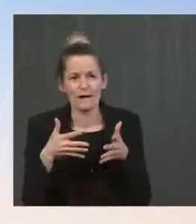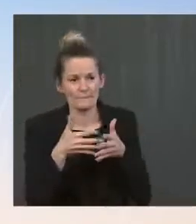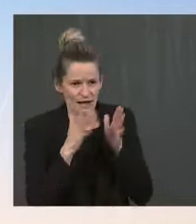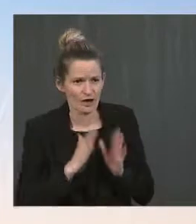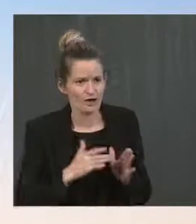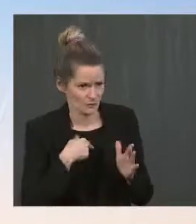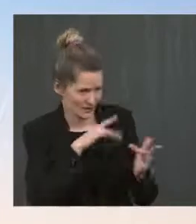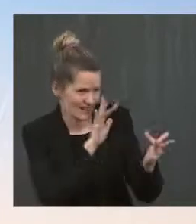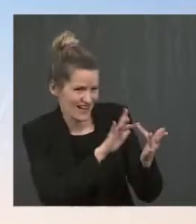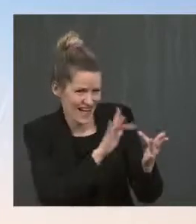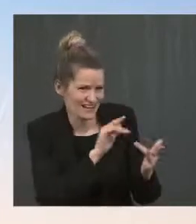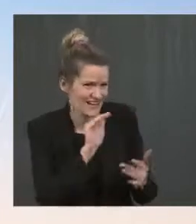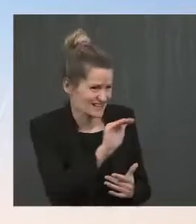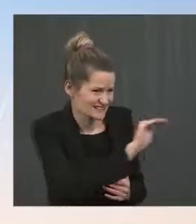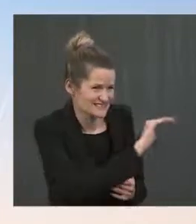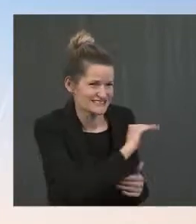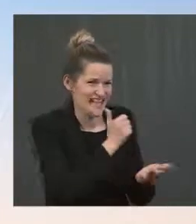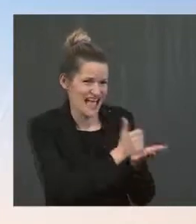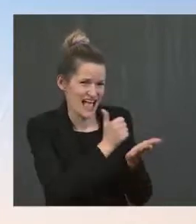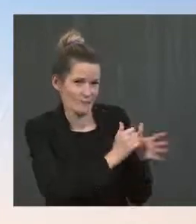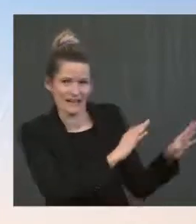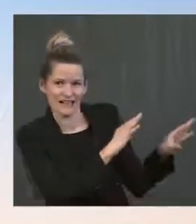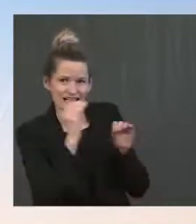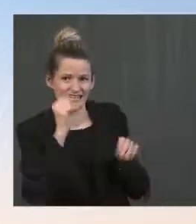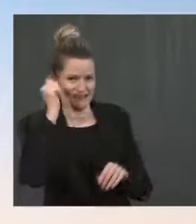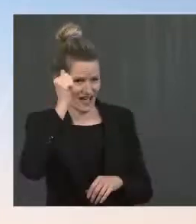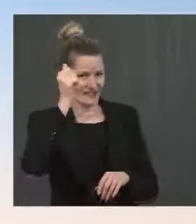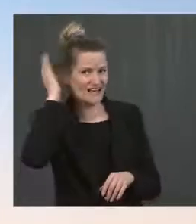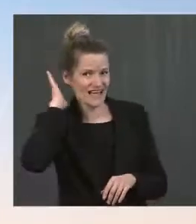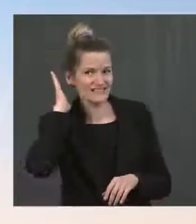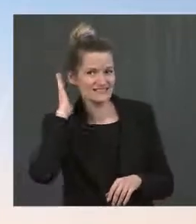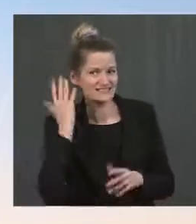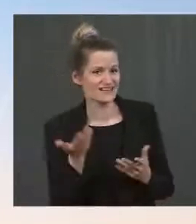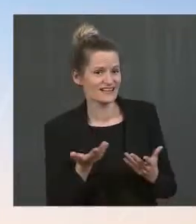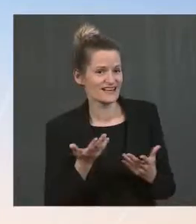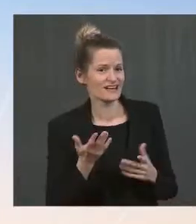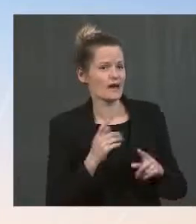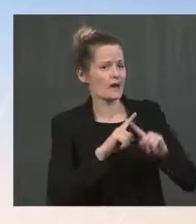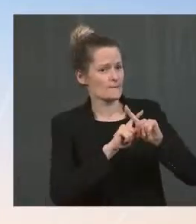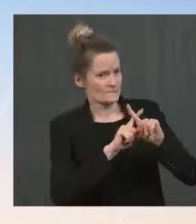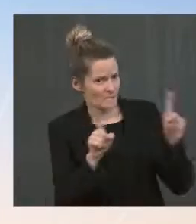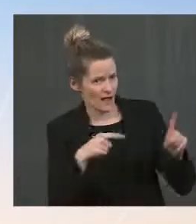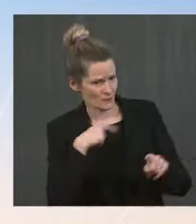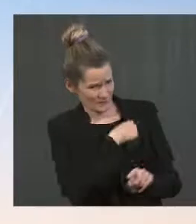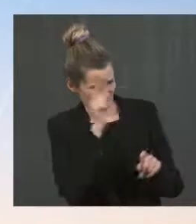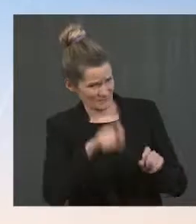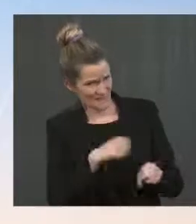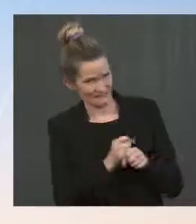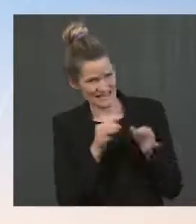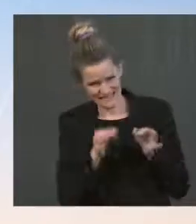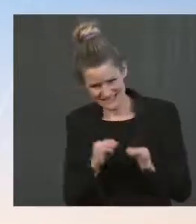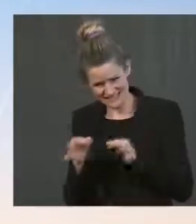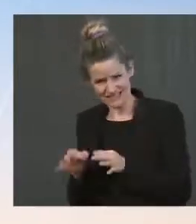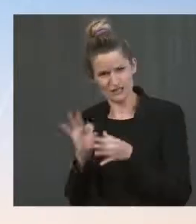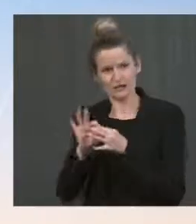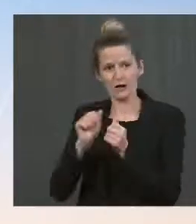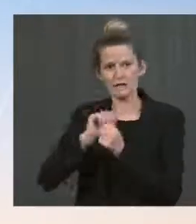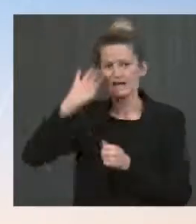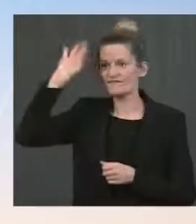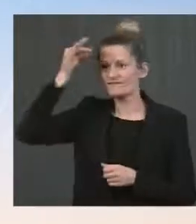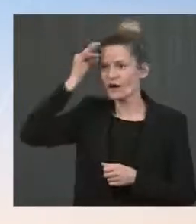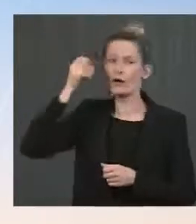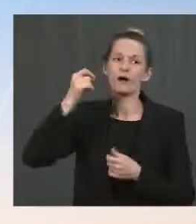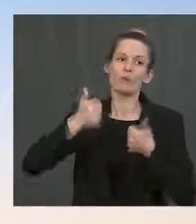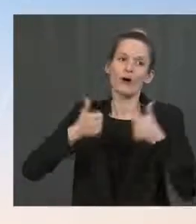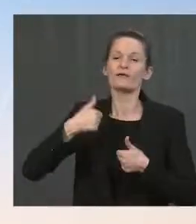get evacuated from Afghanistan. But decisions you have to make in the federal government are not yes and no decisions or as simple as what